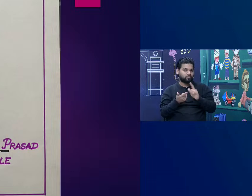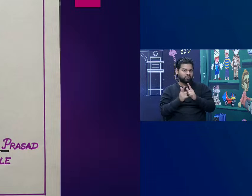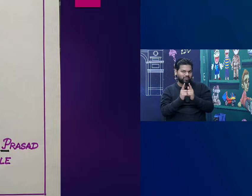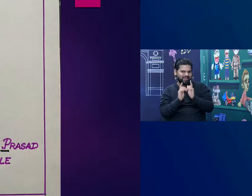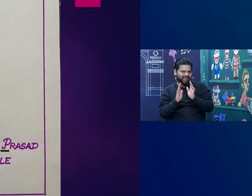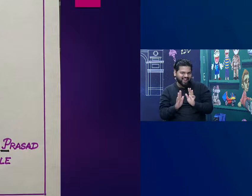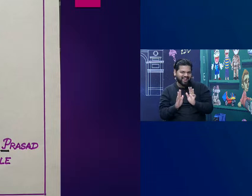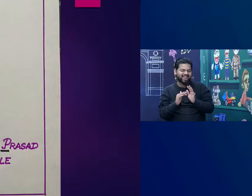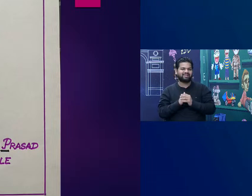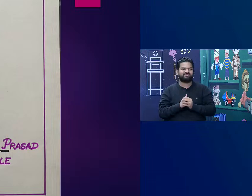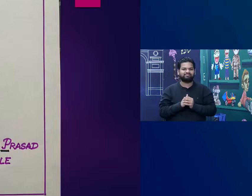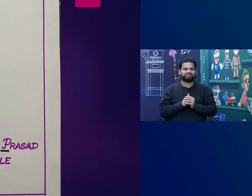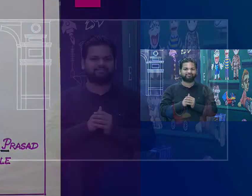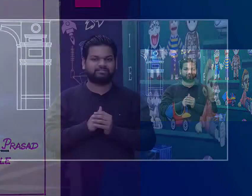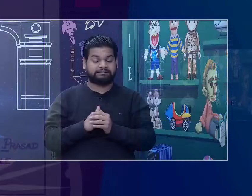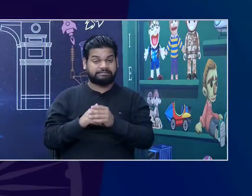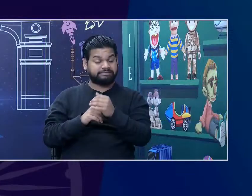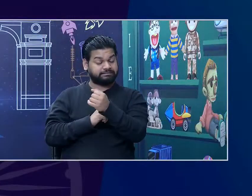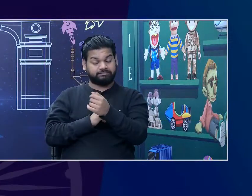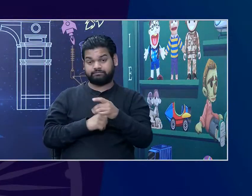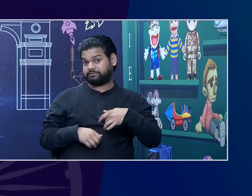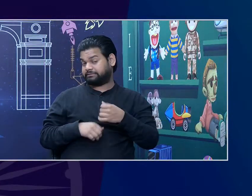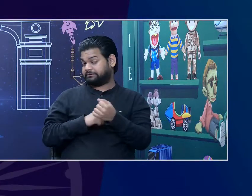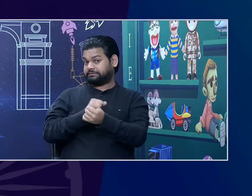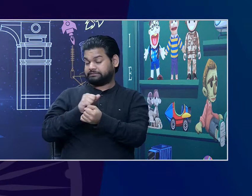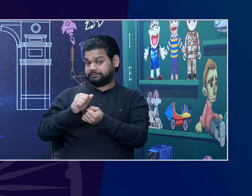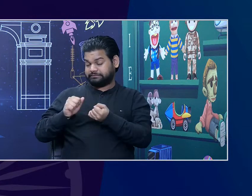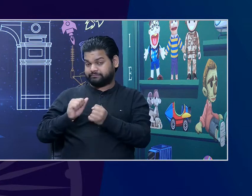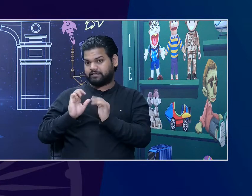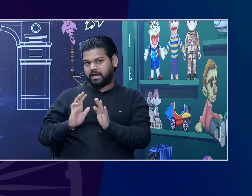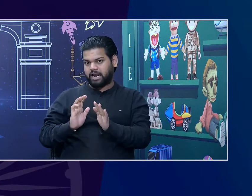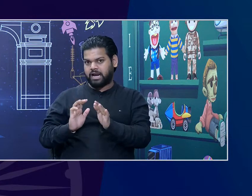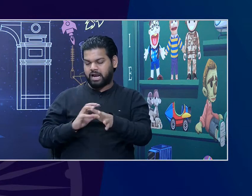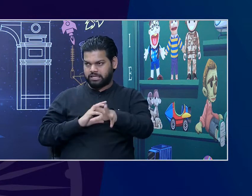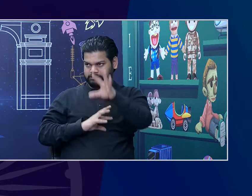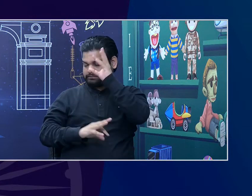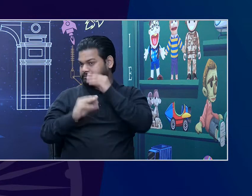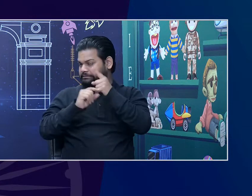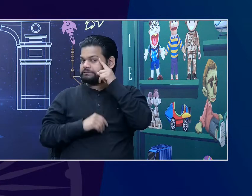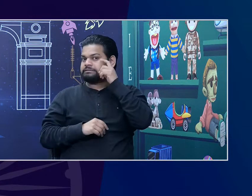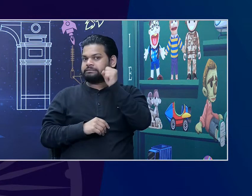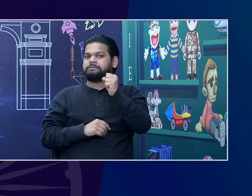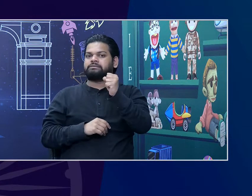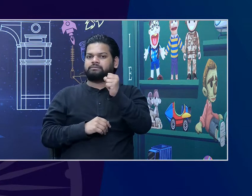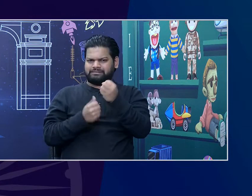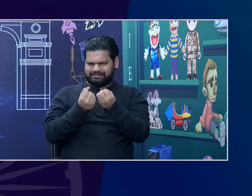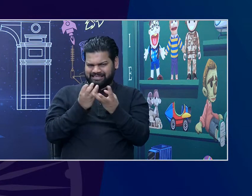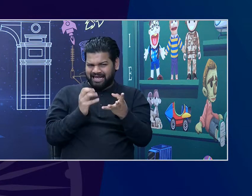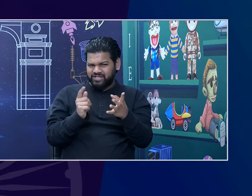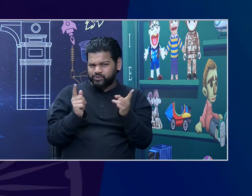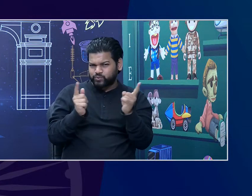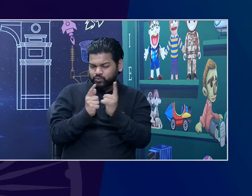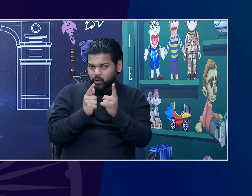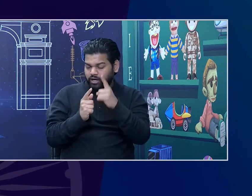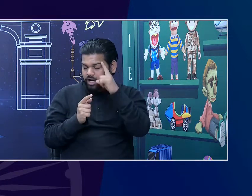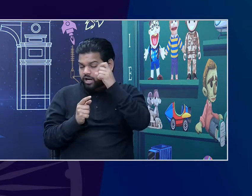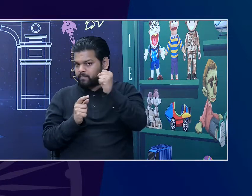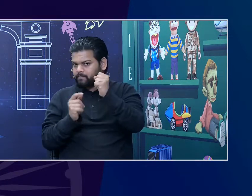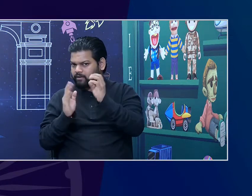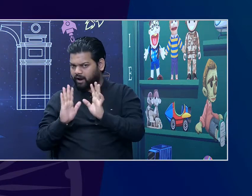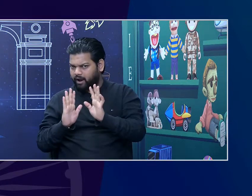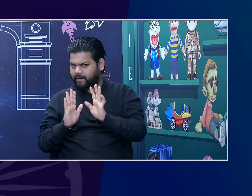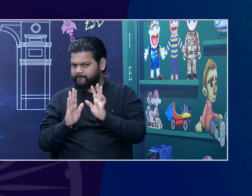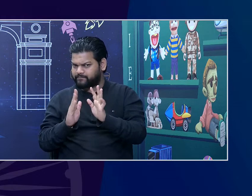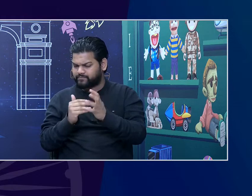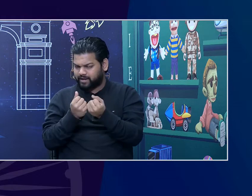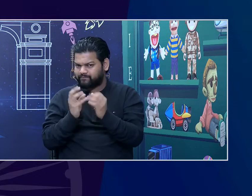was this key. It's very difficult to learn these formulas. You are right. Any shortcut or any short way to learn this,